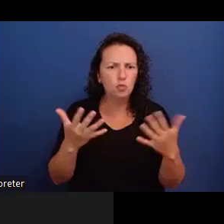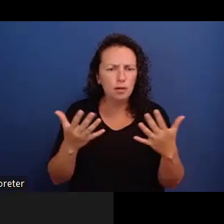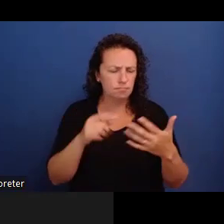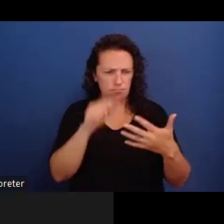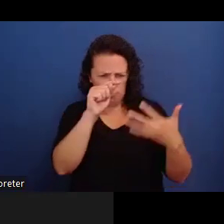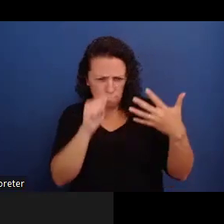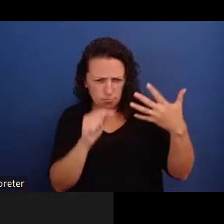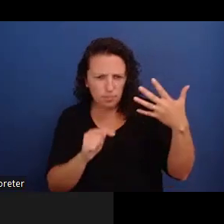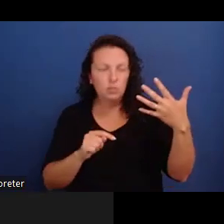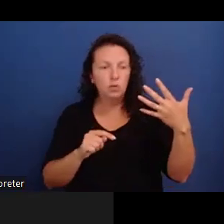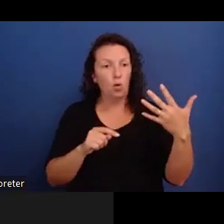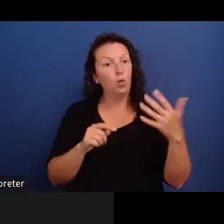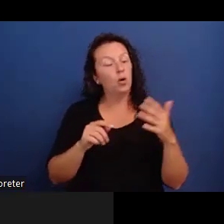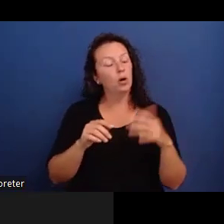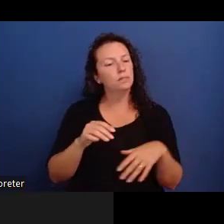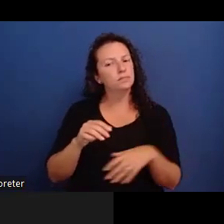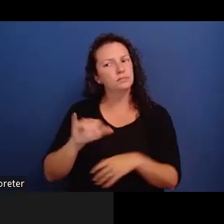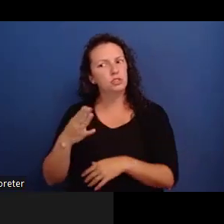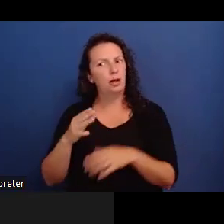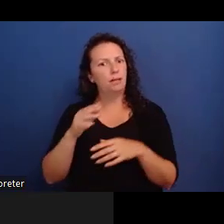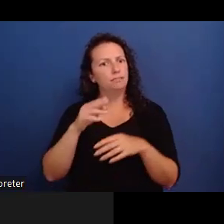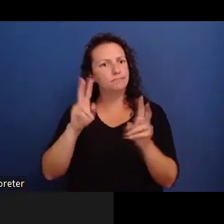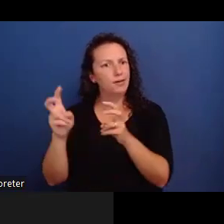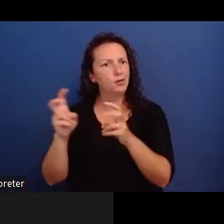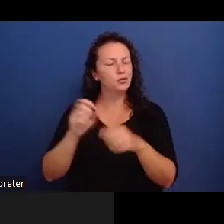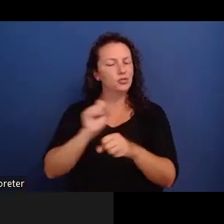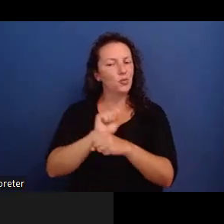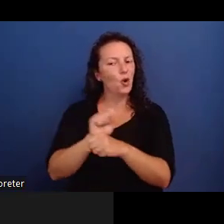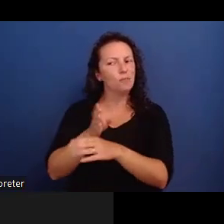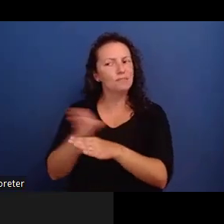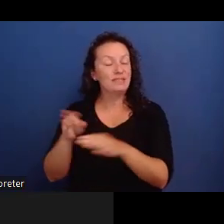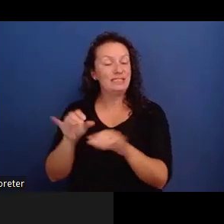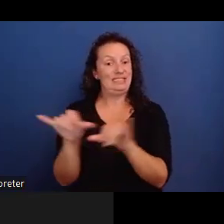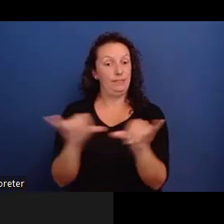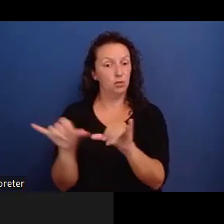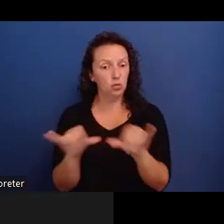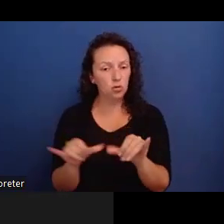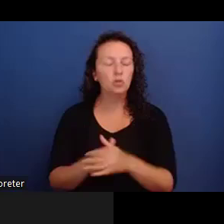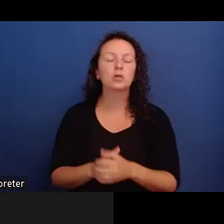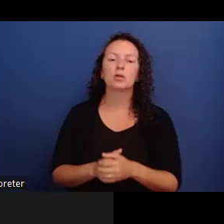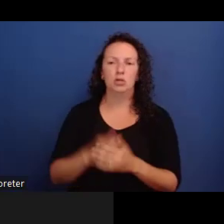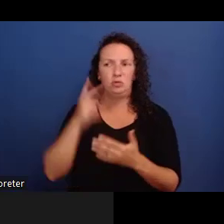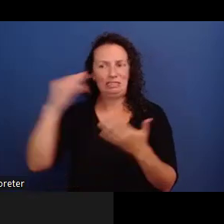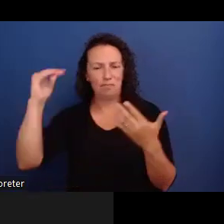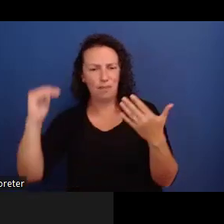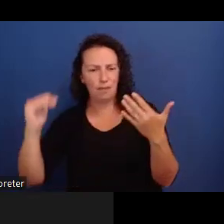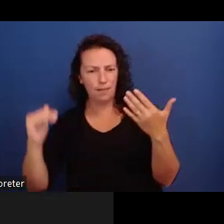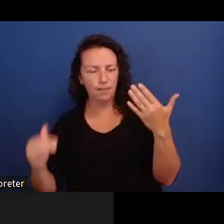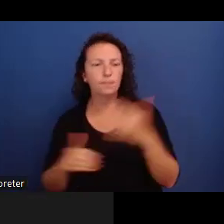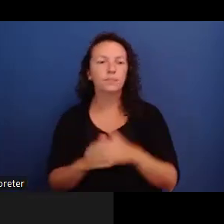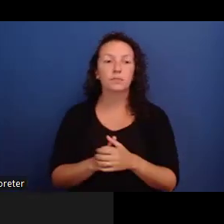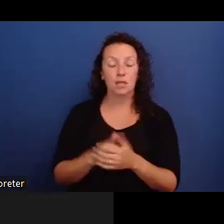similar titles. And it also gives you, wages, and